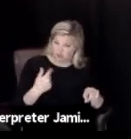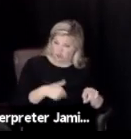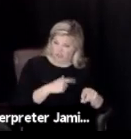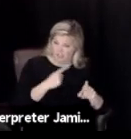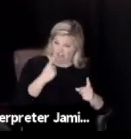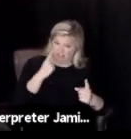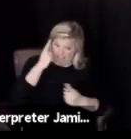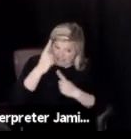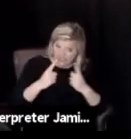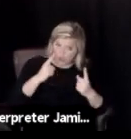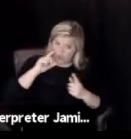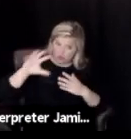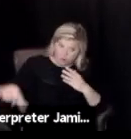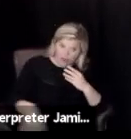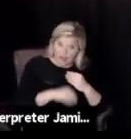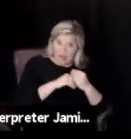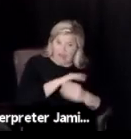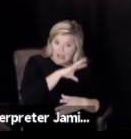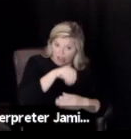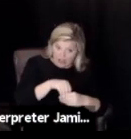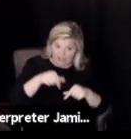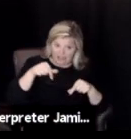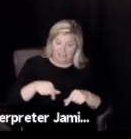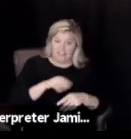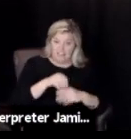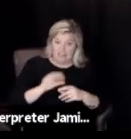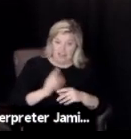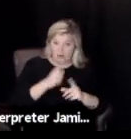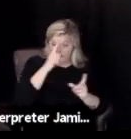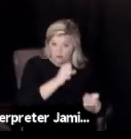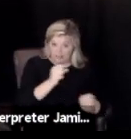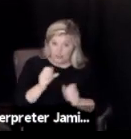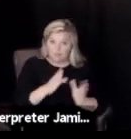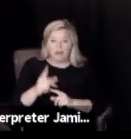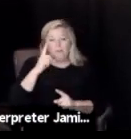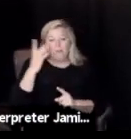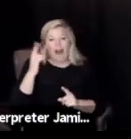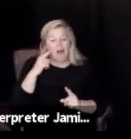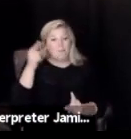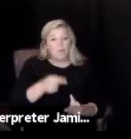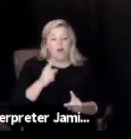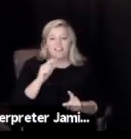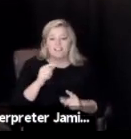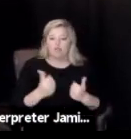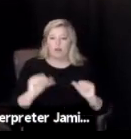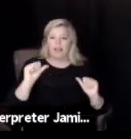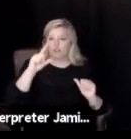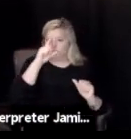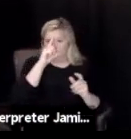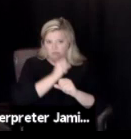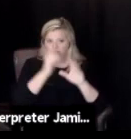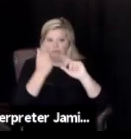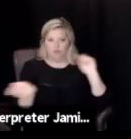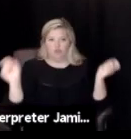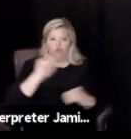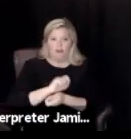right? Because he's reimagining his business. And what would it mean for us as an organization, to our customers,